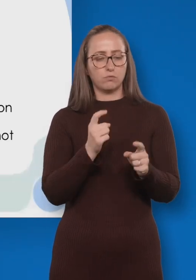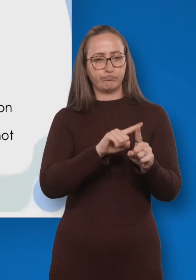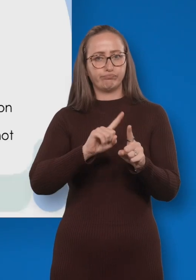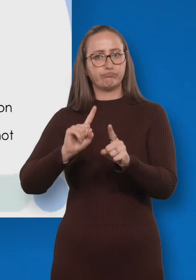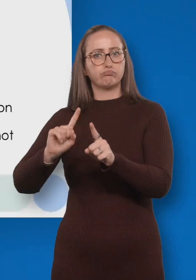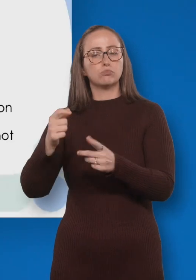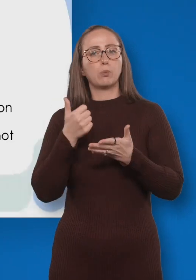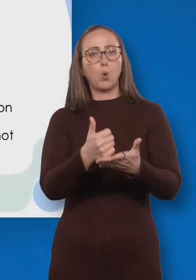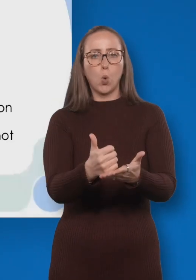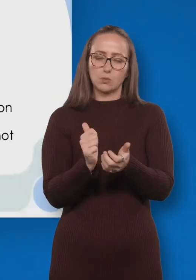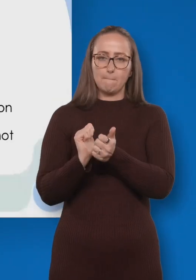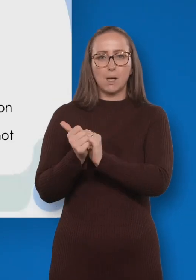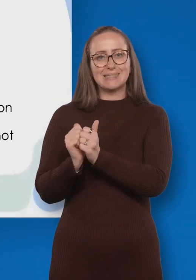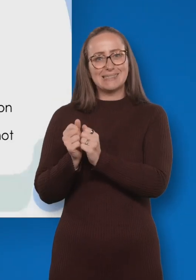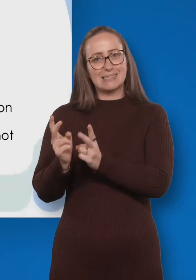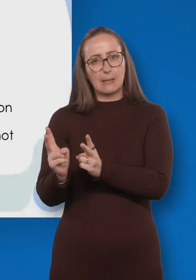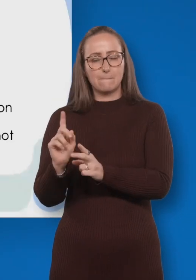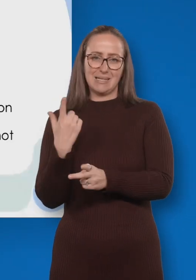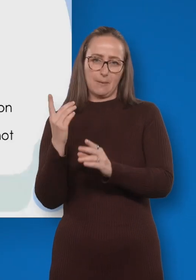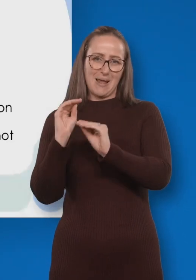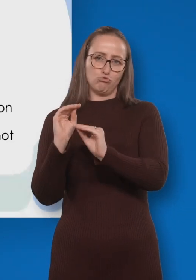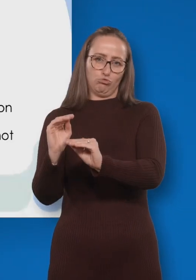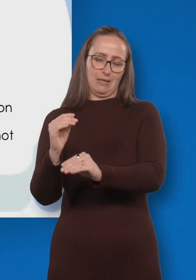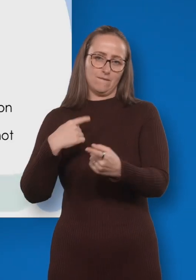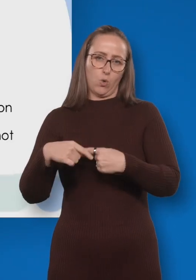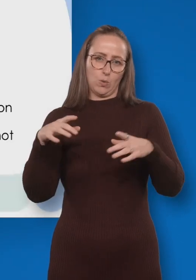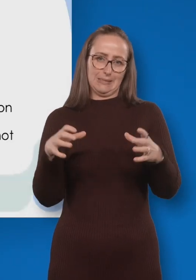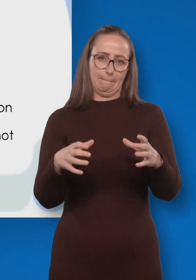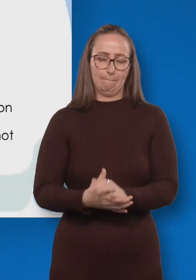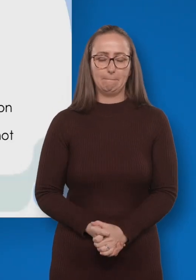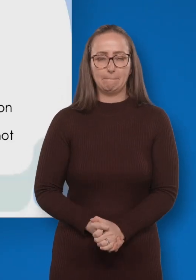support mechanisms, buddy systems and mentoring that we have for the whole team.